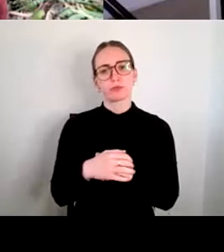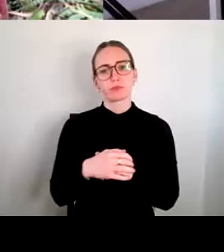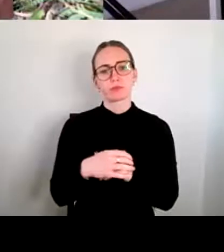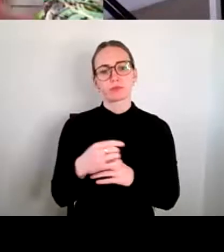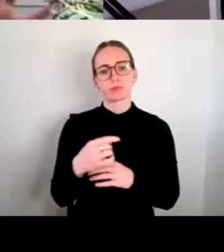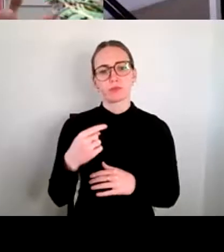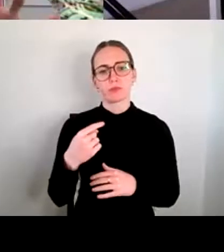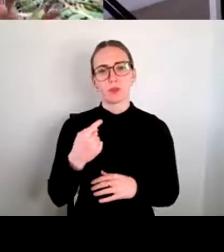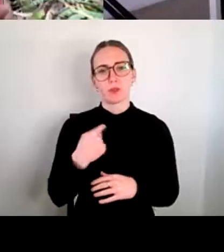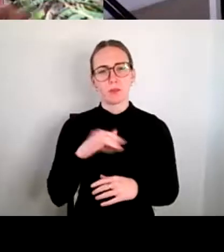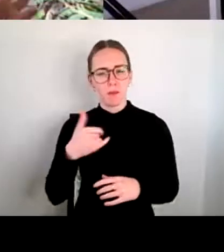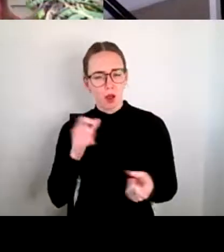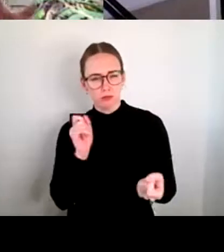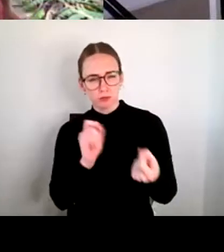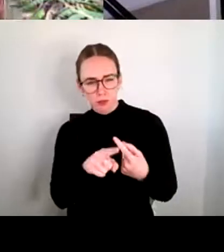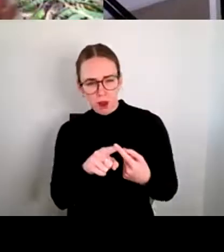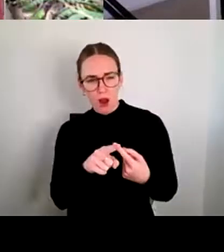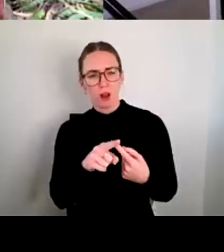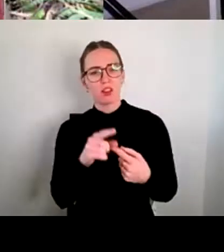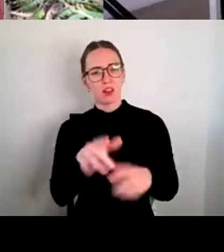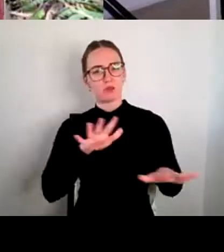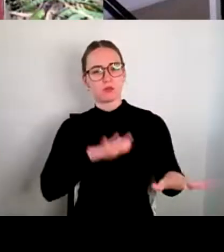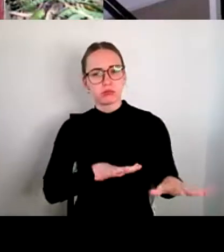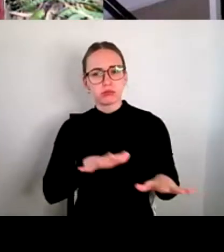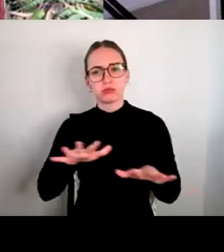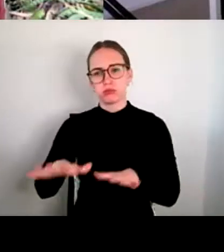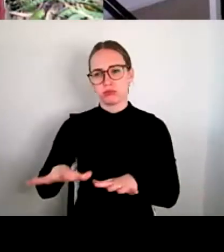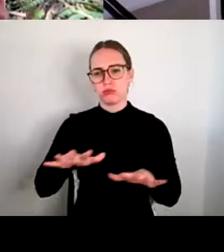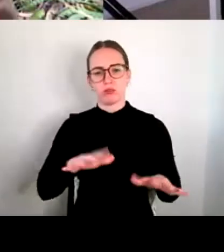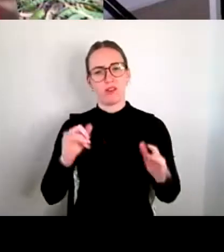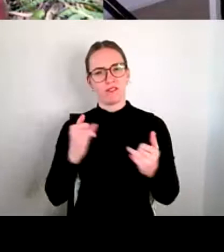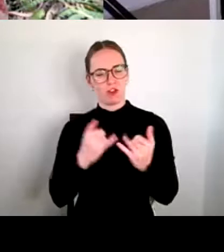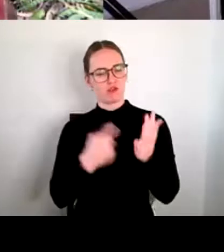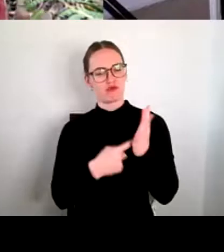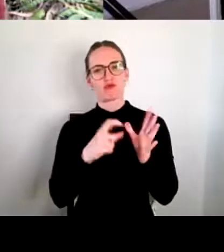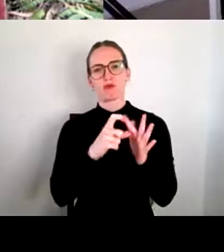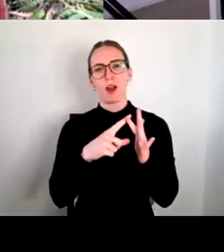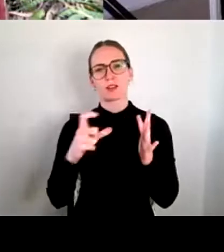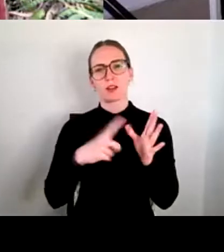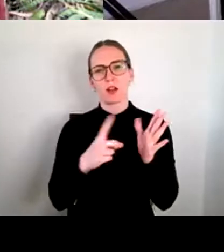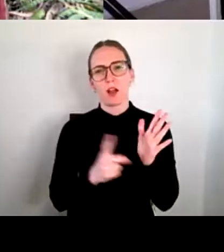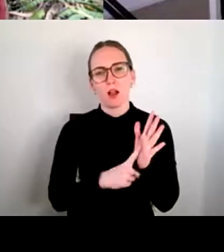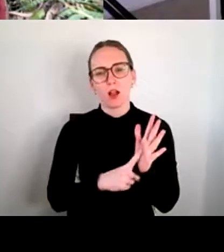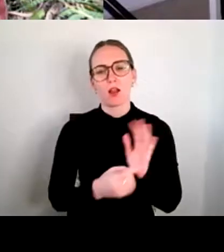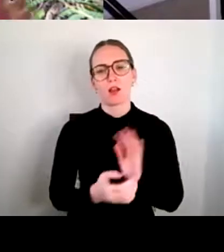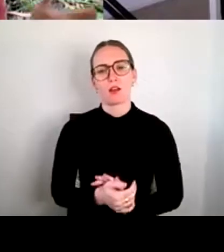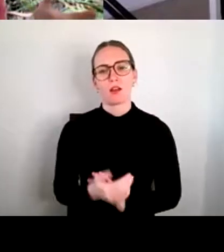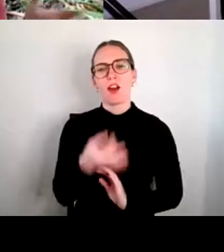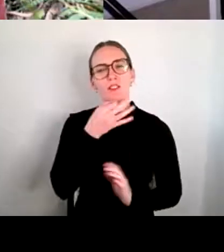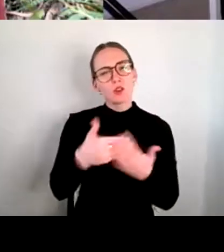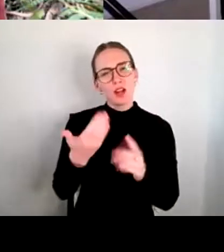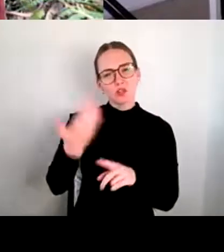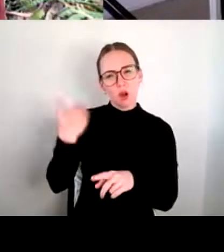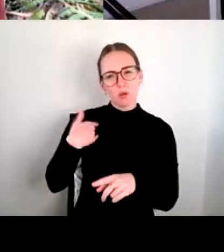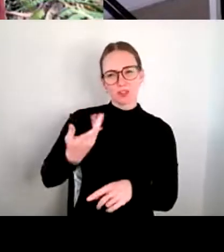email in isolation, that slowness is maybe a radical act. And I think we were talking a few days ago that it's almost impossible